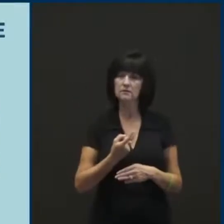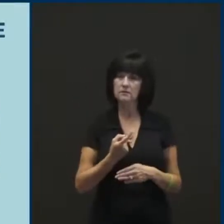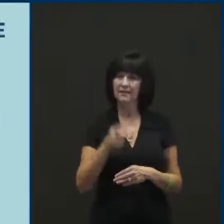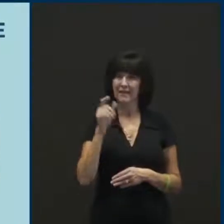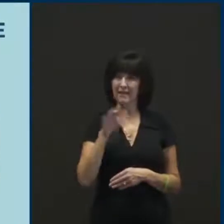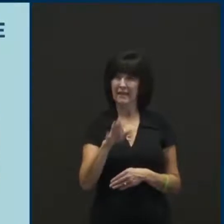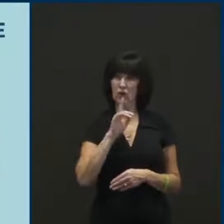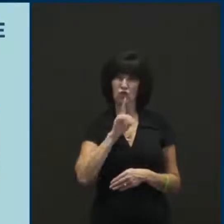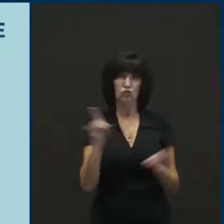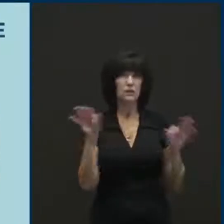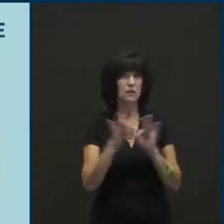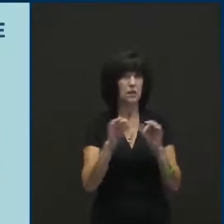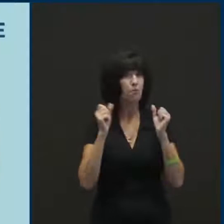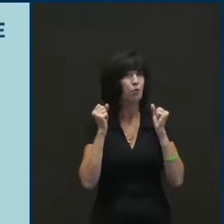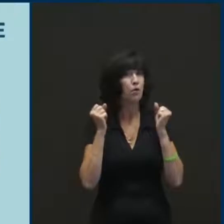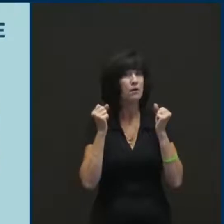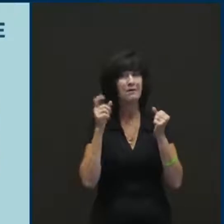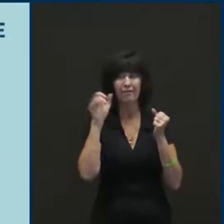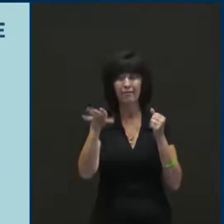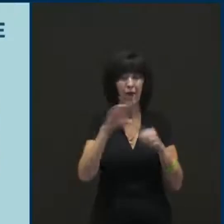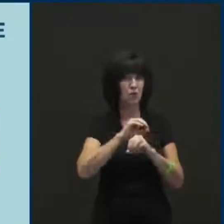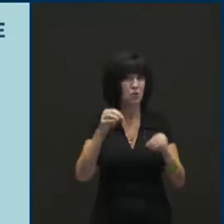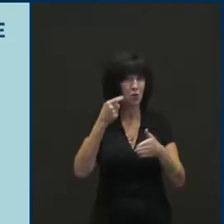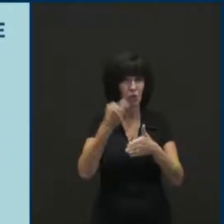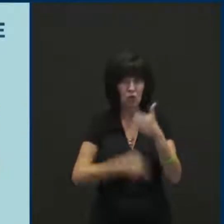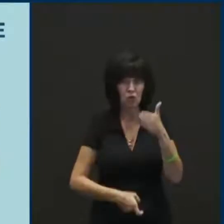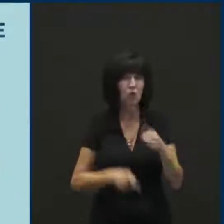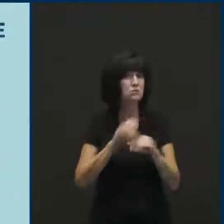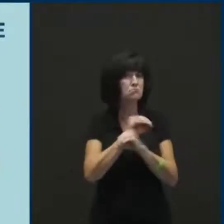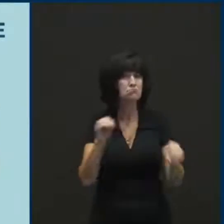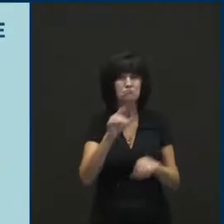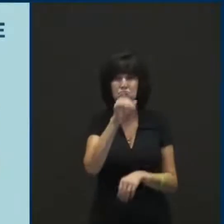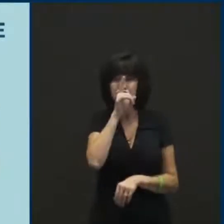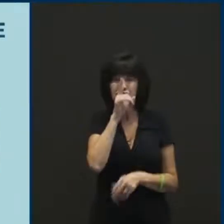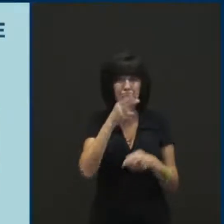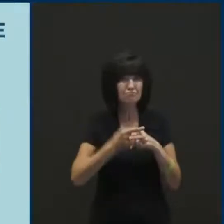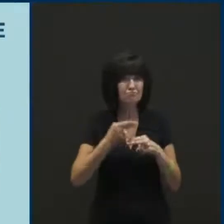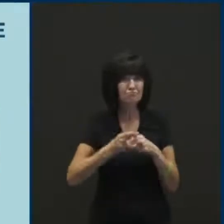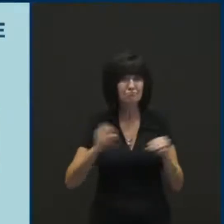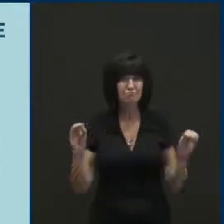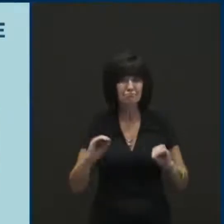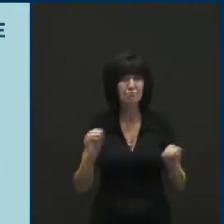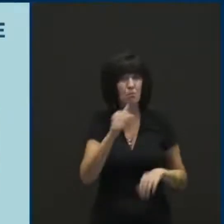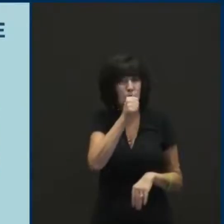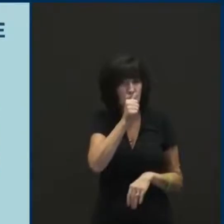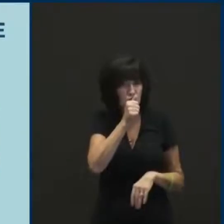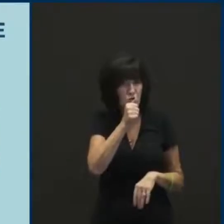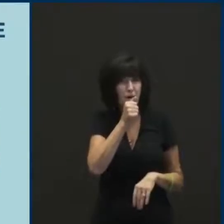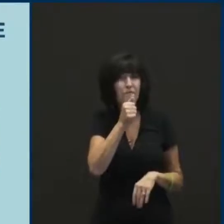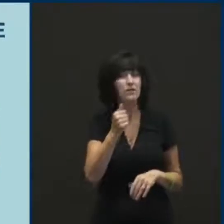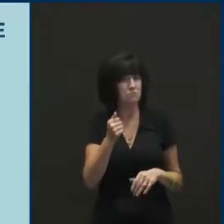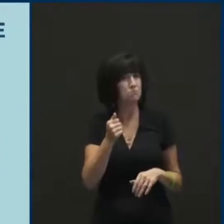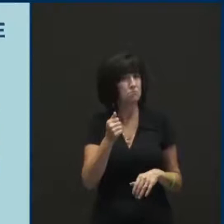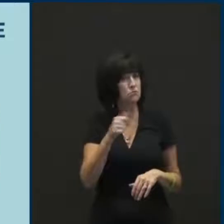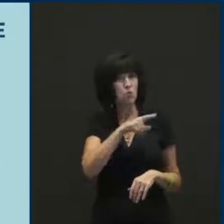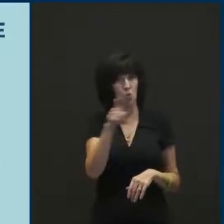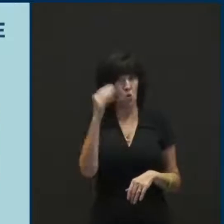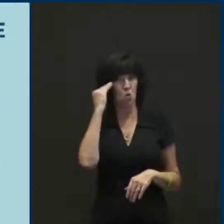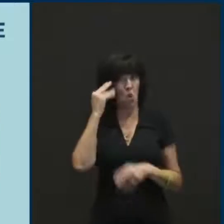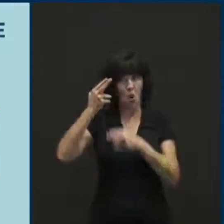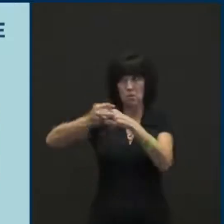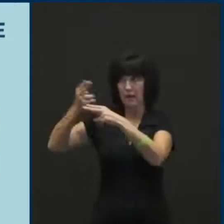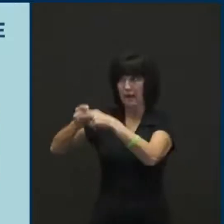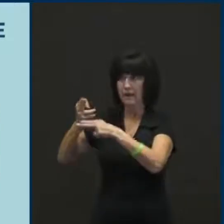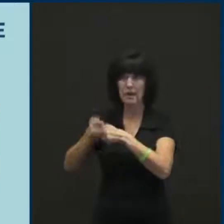to remember that it is anonymous, and folks don't know who you are, and you don't know who tests positive, who you